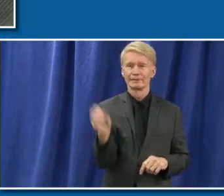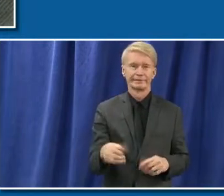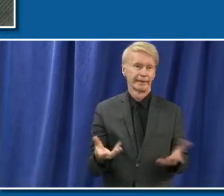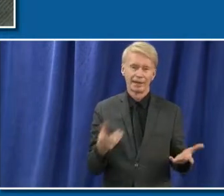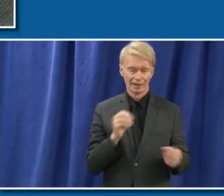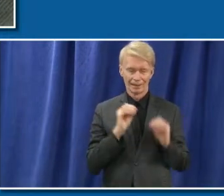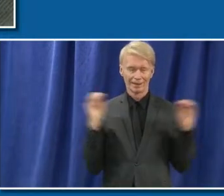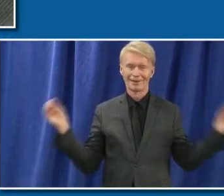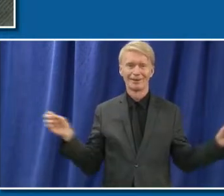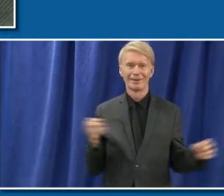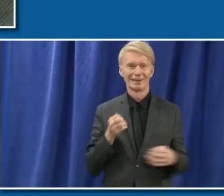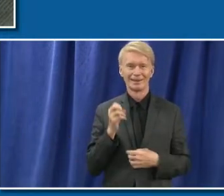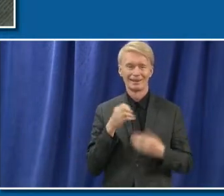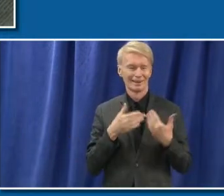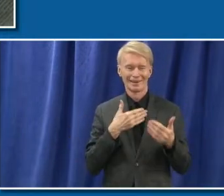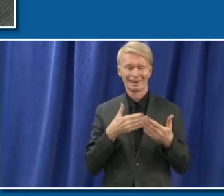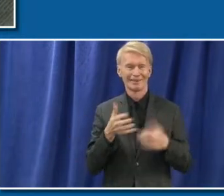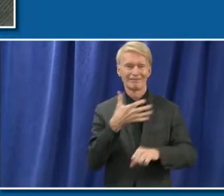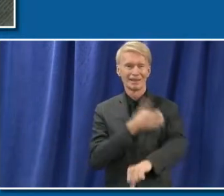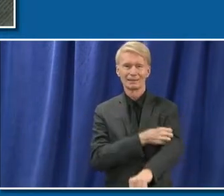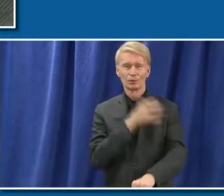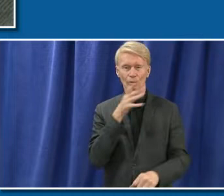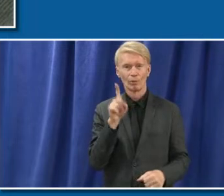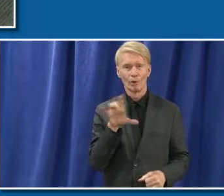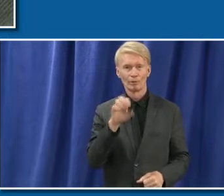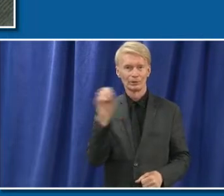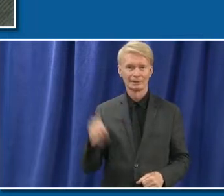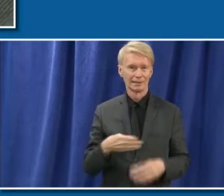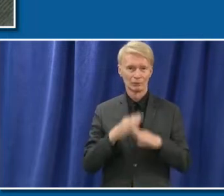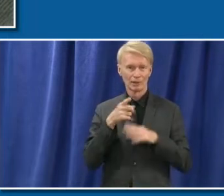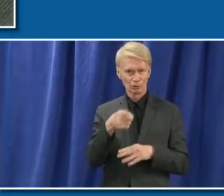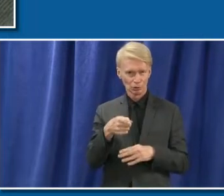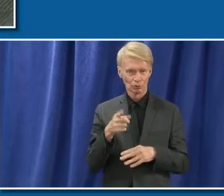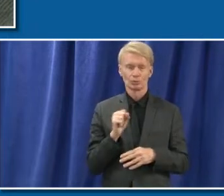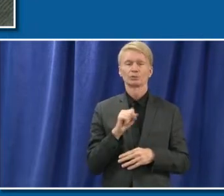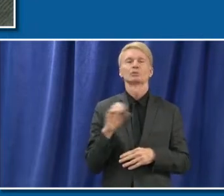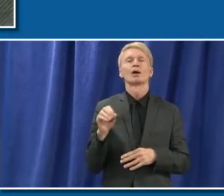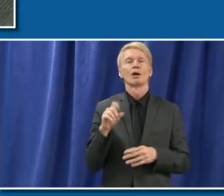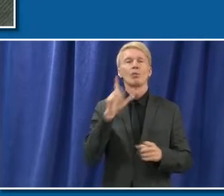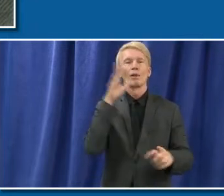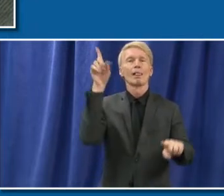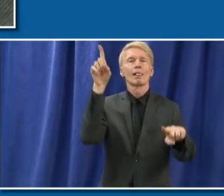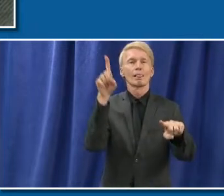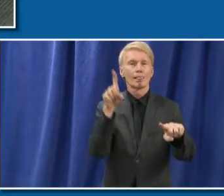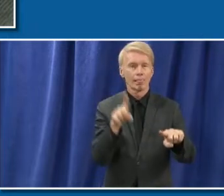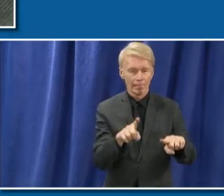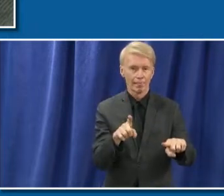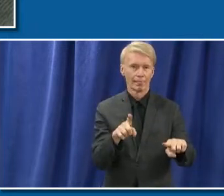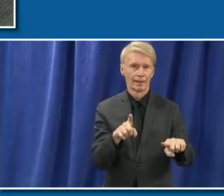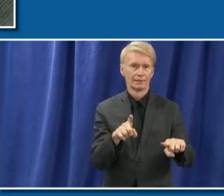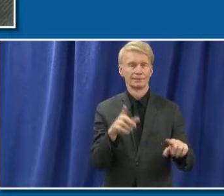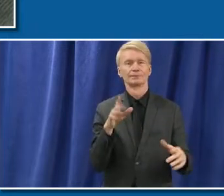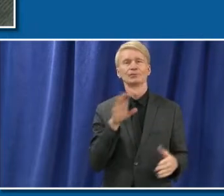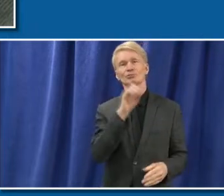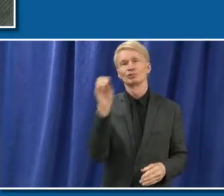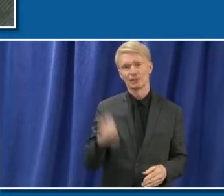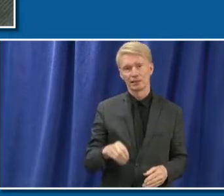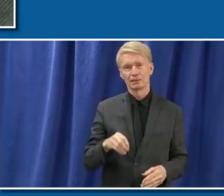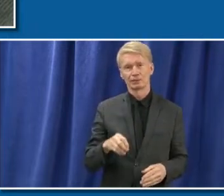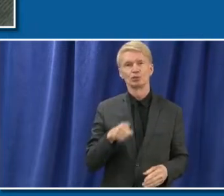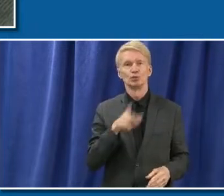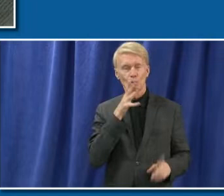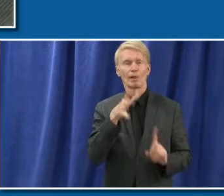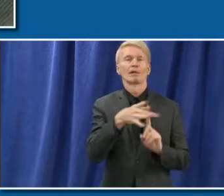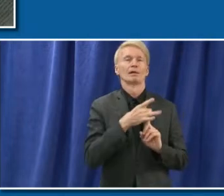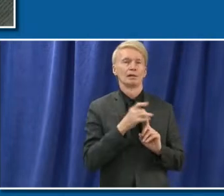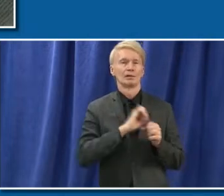is a 100% protection, but it minimizes, the chance, it decreases, I should say, the chance of you be getting